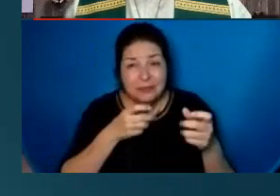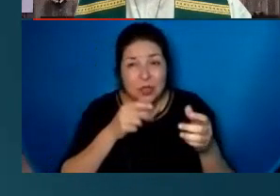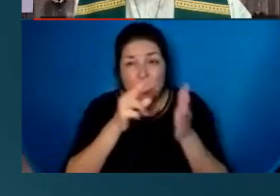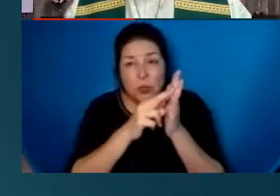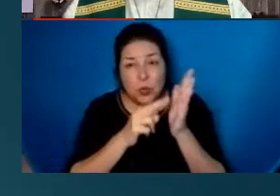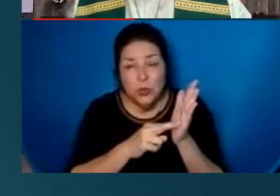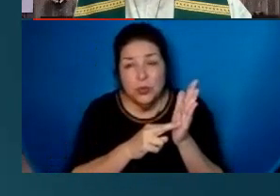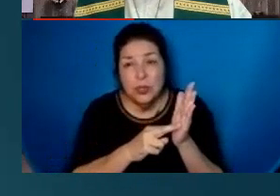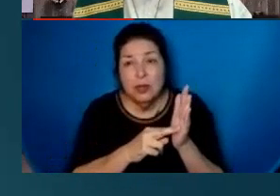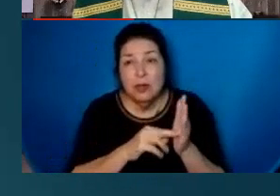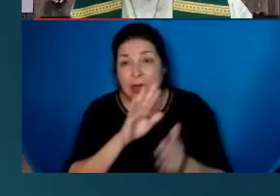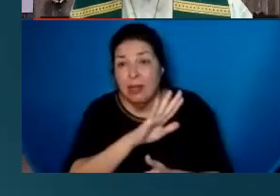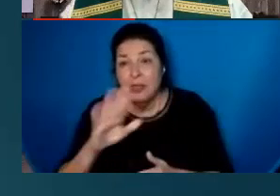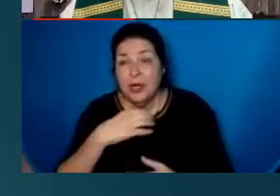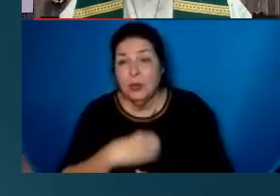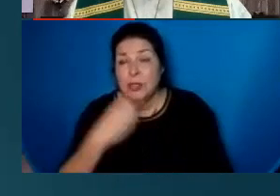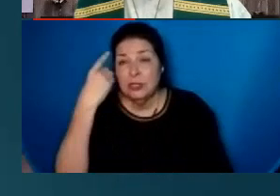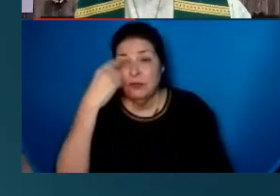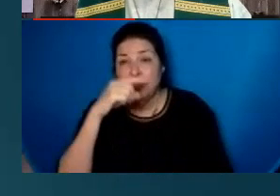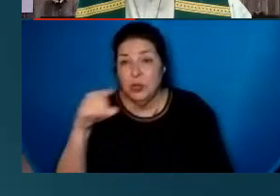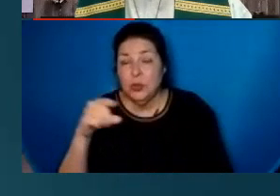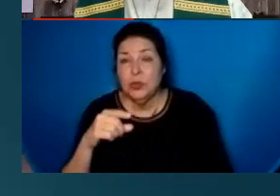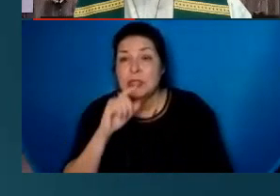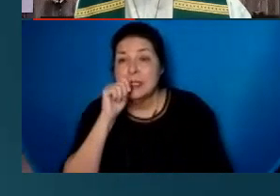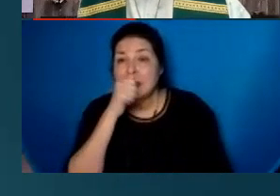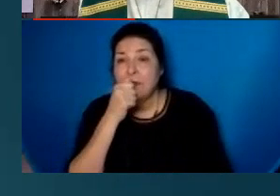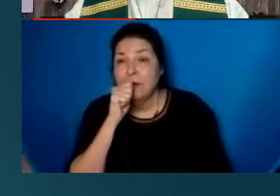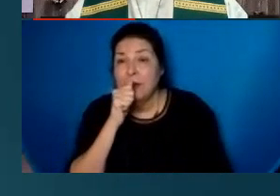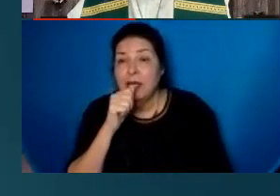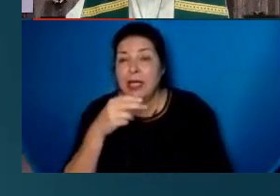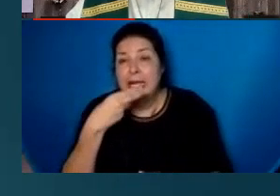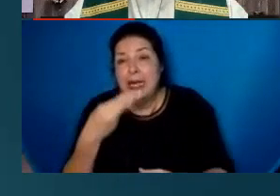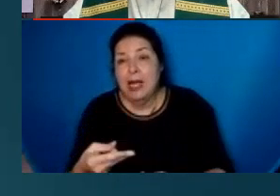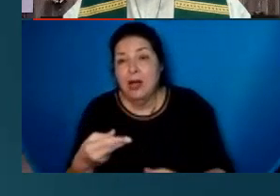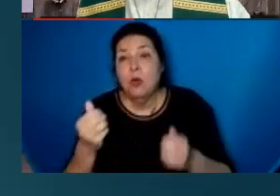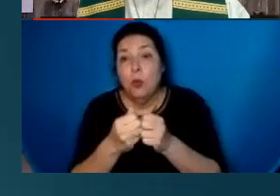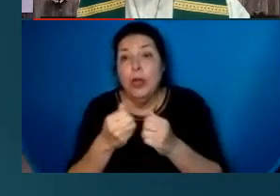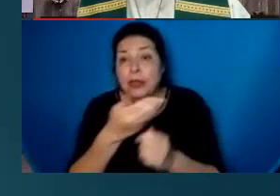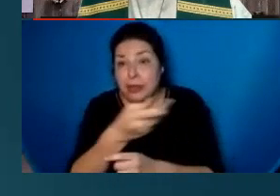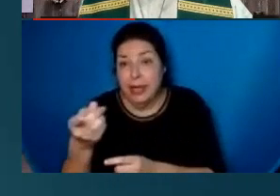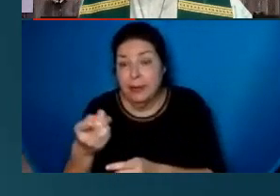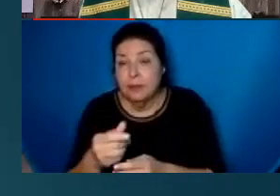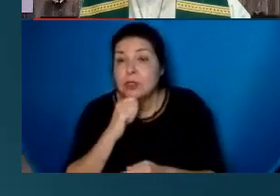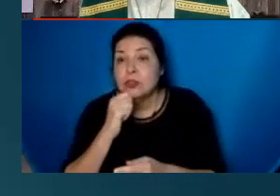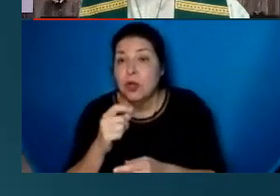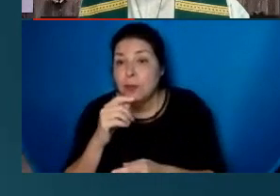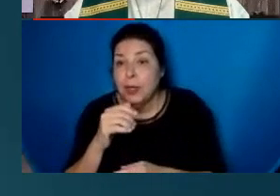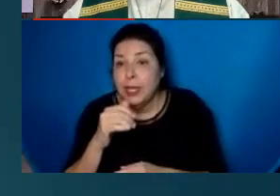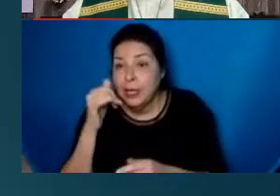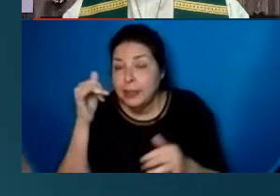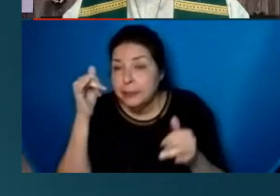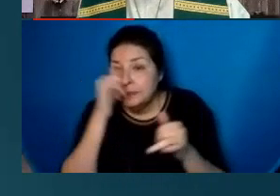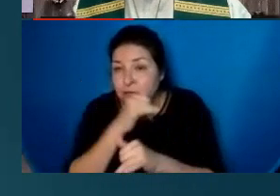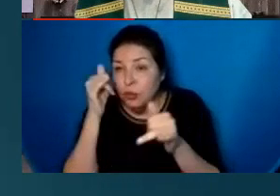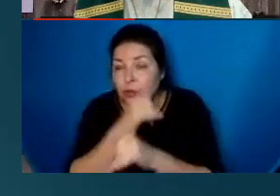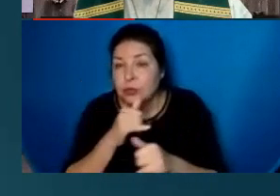you to suffer in hell along with them. So don't be fooled. Instead, look to the